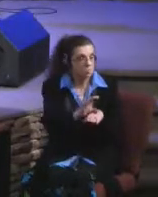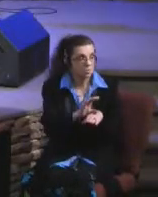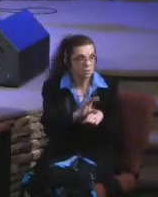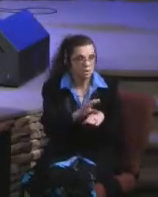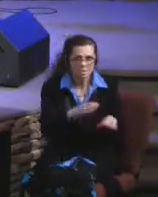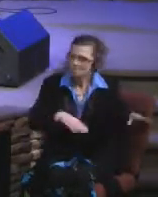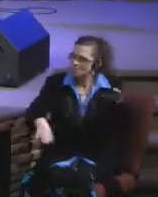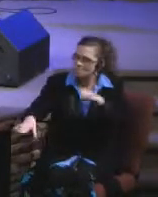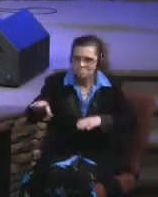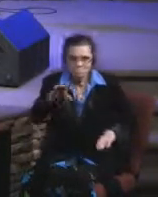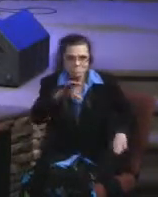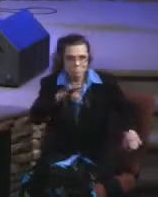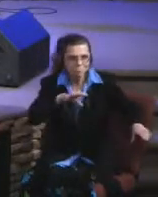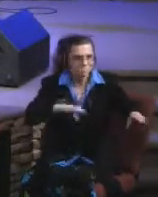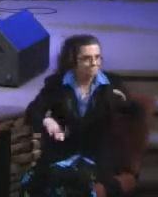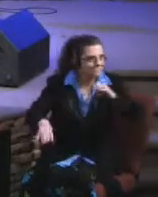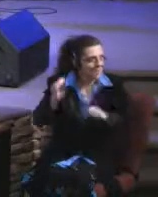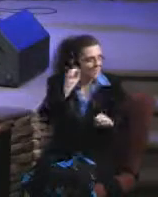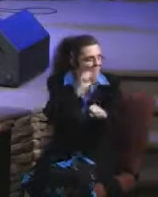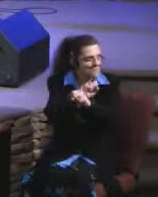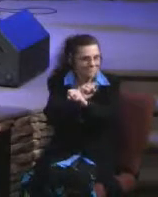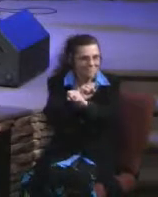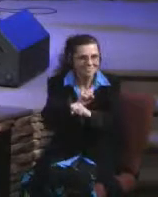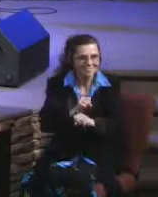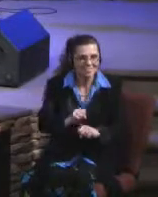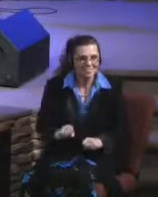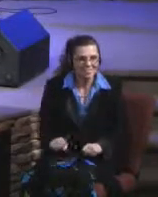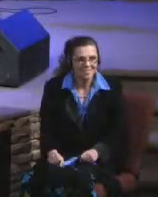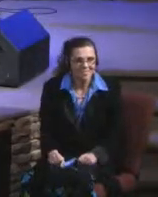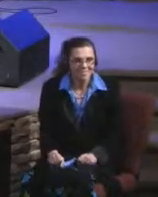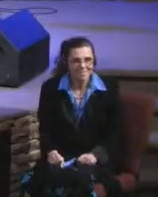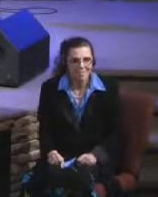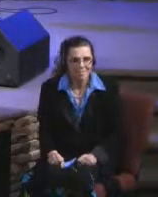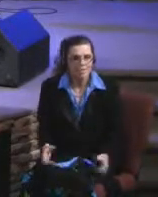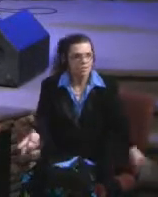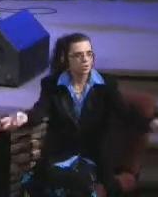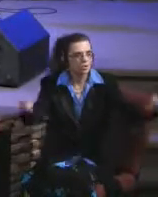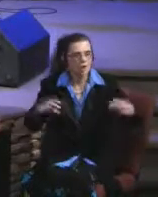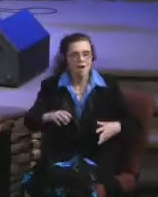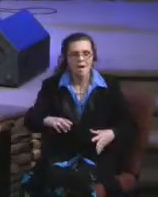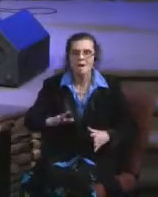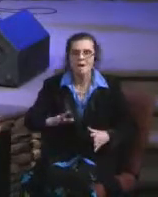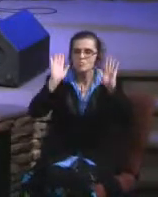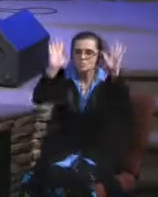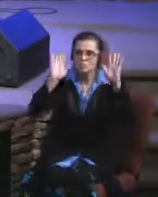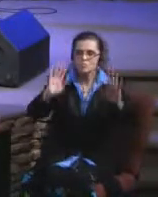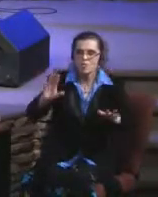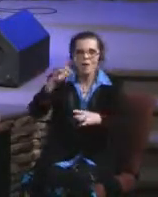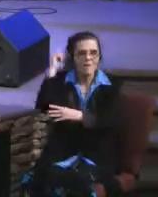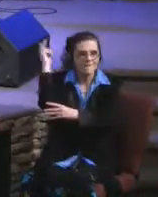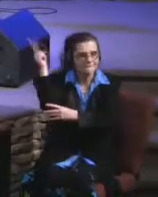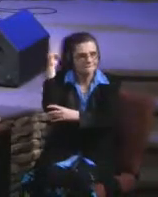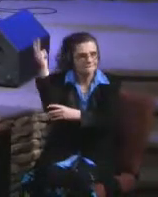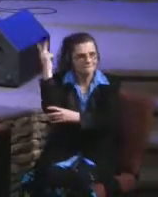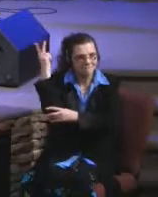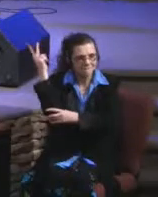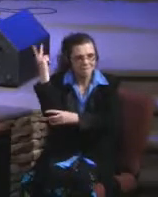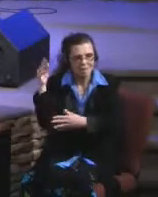to do mighty exploits, to achieve and gain great victories through